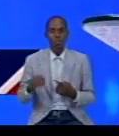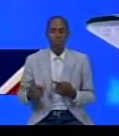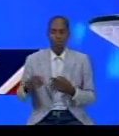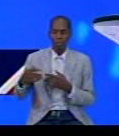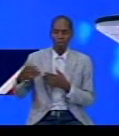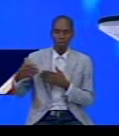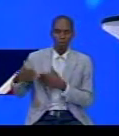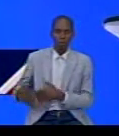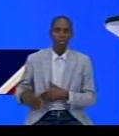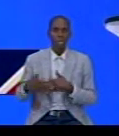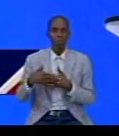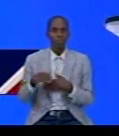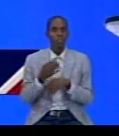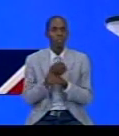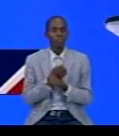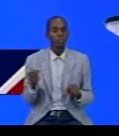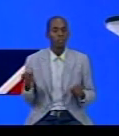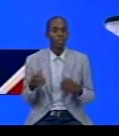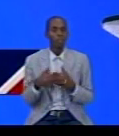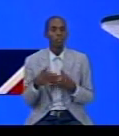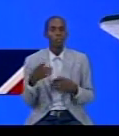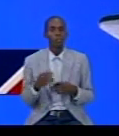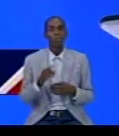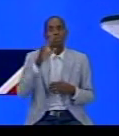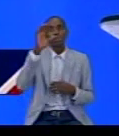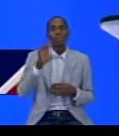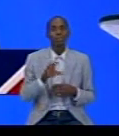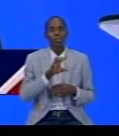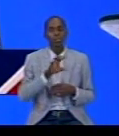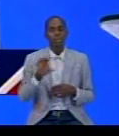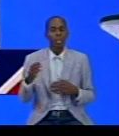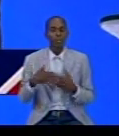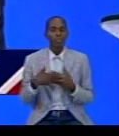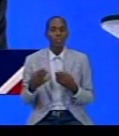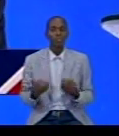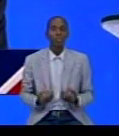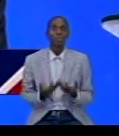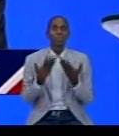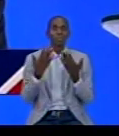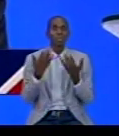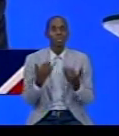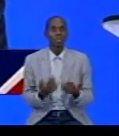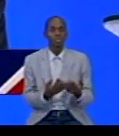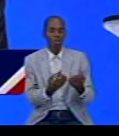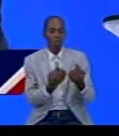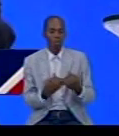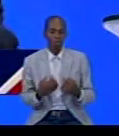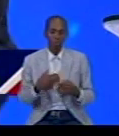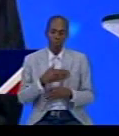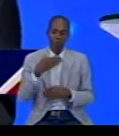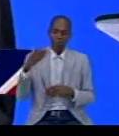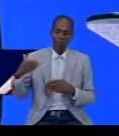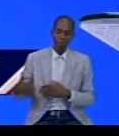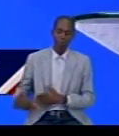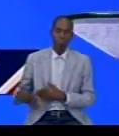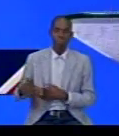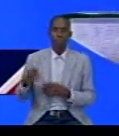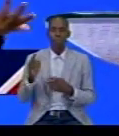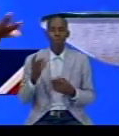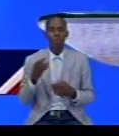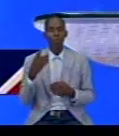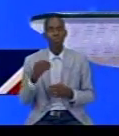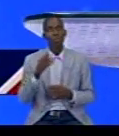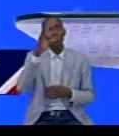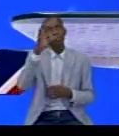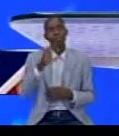after the salvation and after the cross, after the sacrifice. He comes now to this side of the cross and he says,